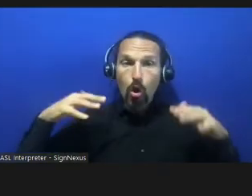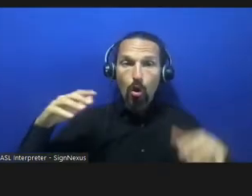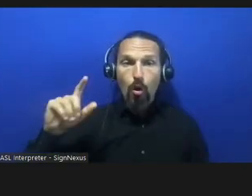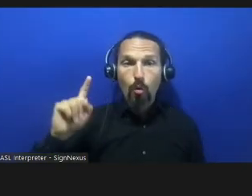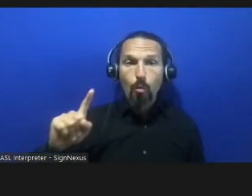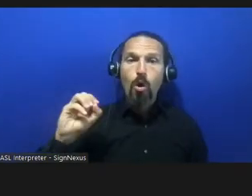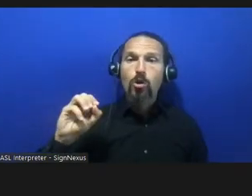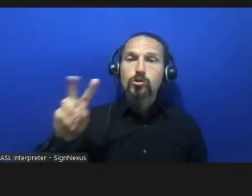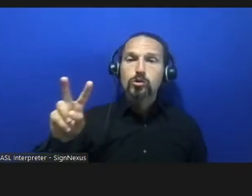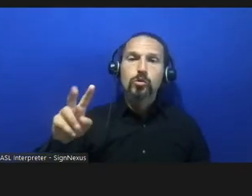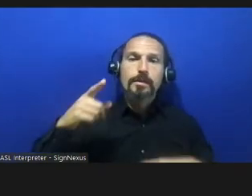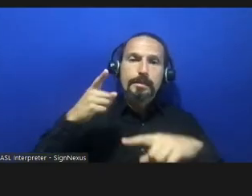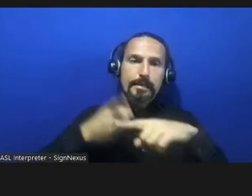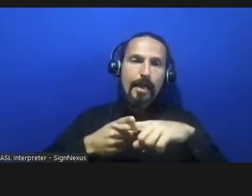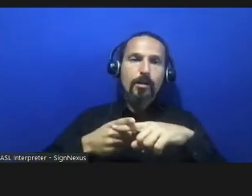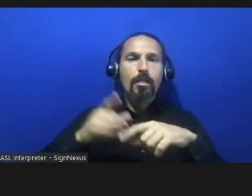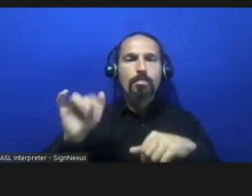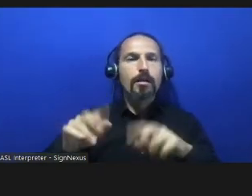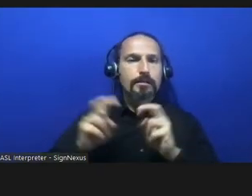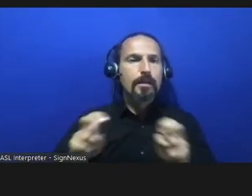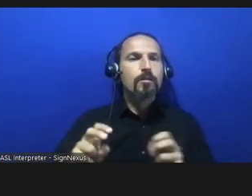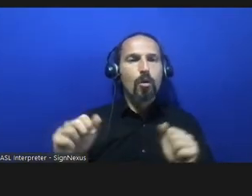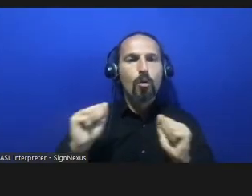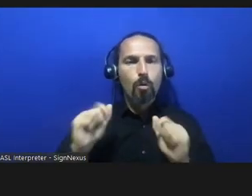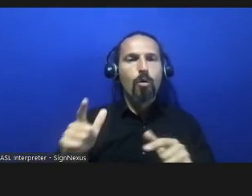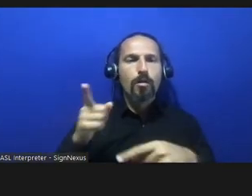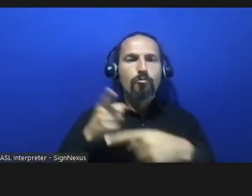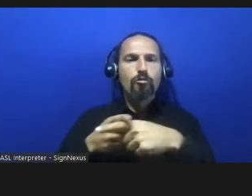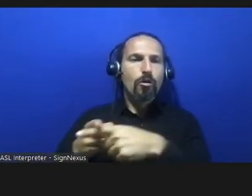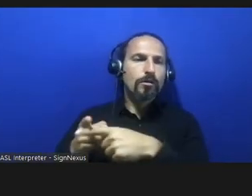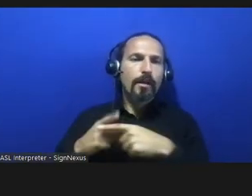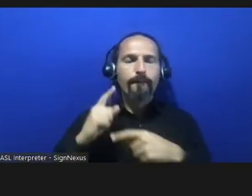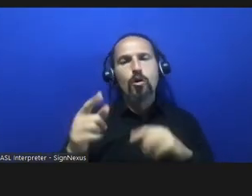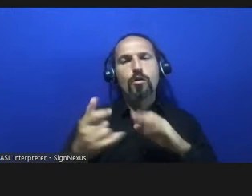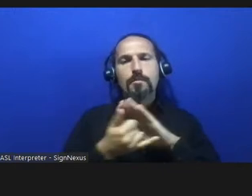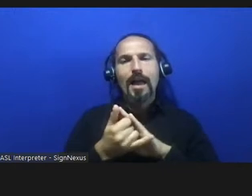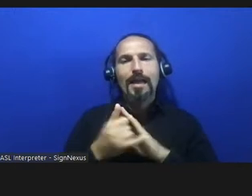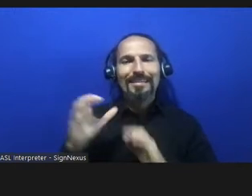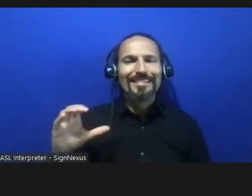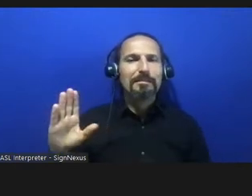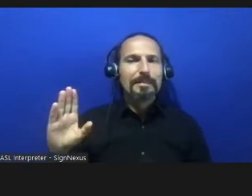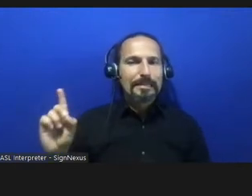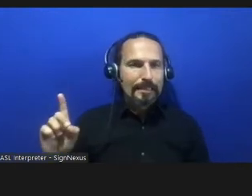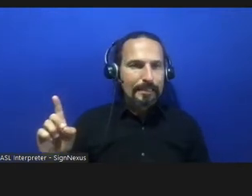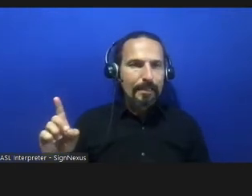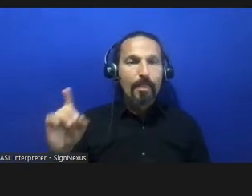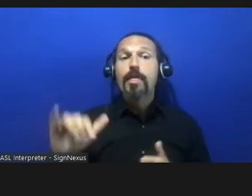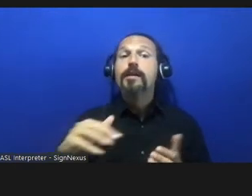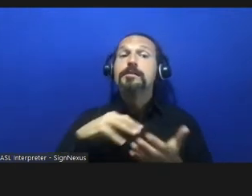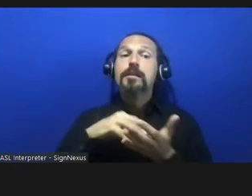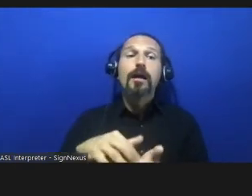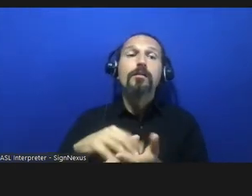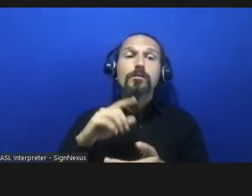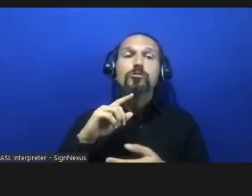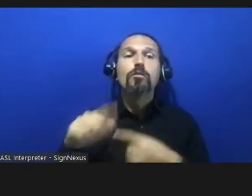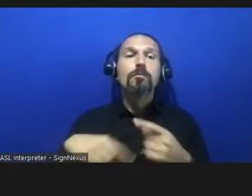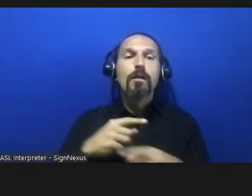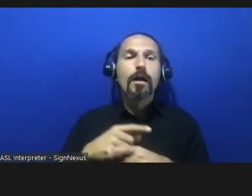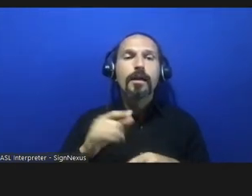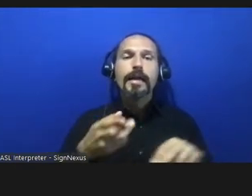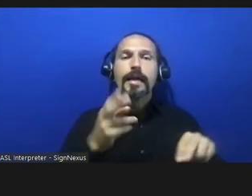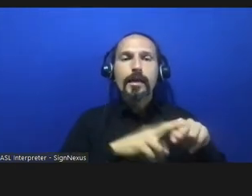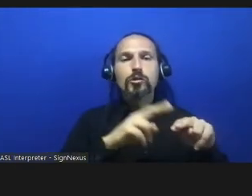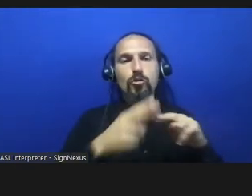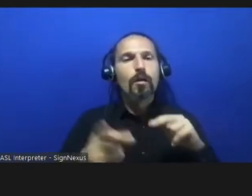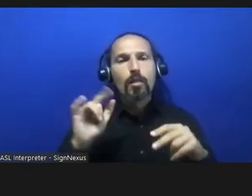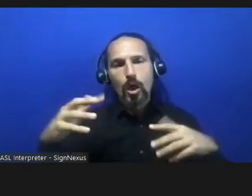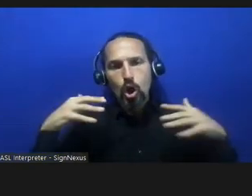intersections were assessed and all the crossings into the manhattan central business district the study found imperceptible increases or decreases in